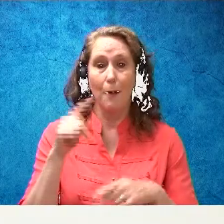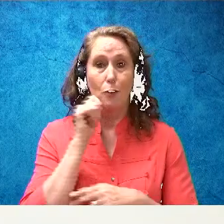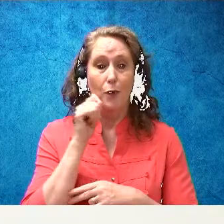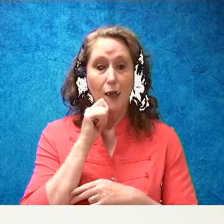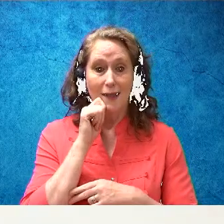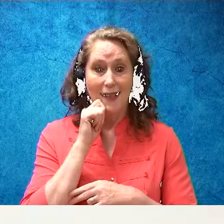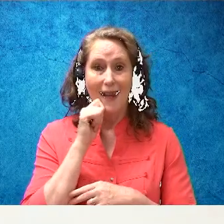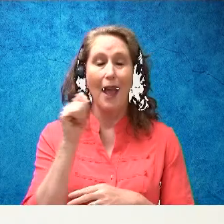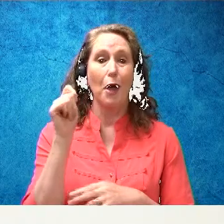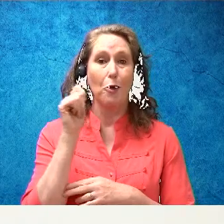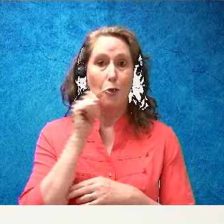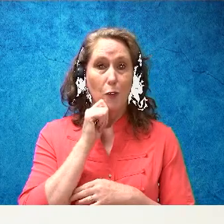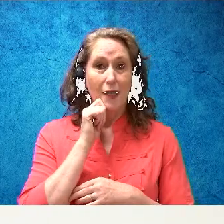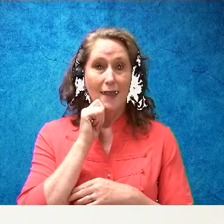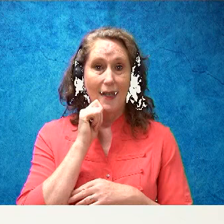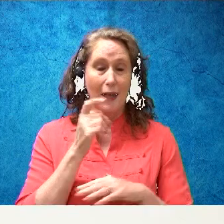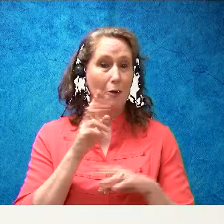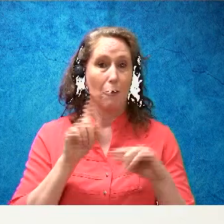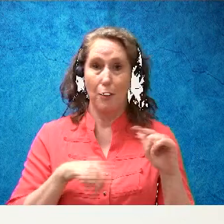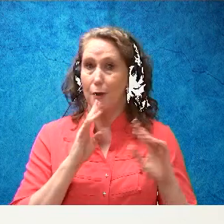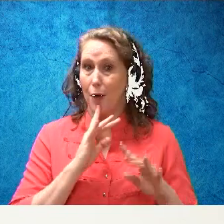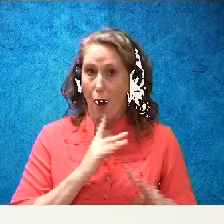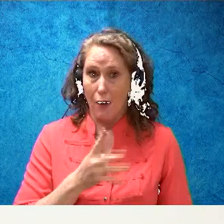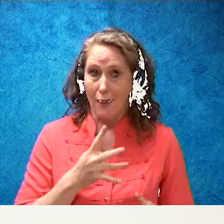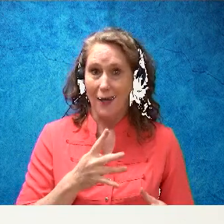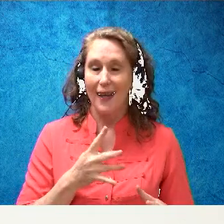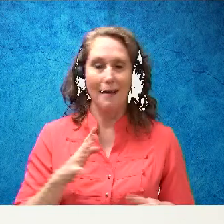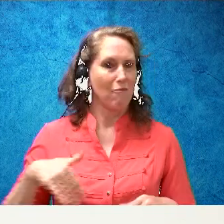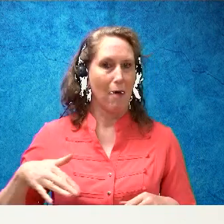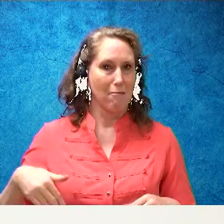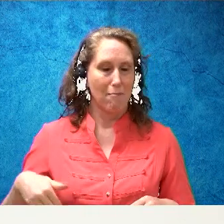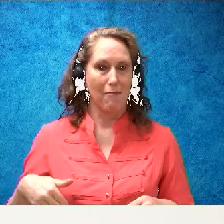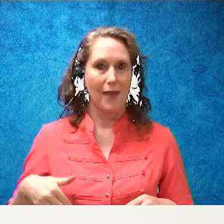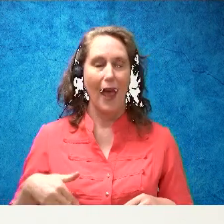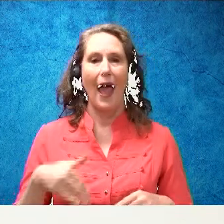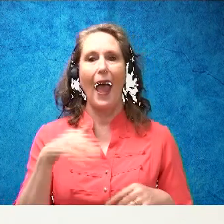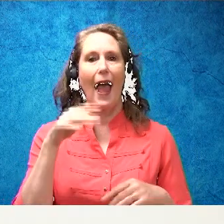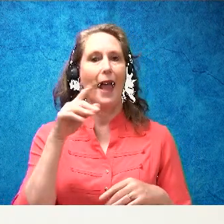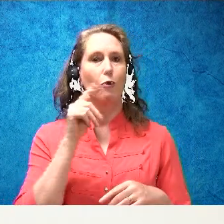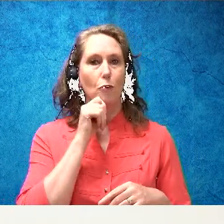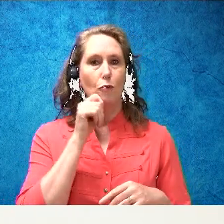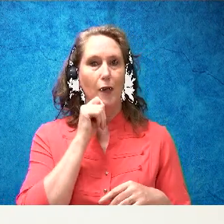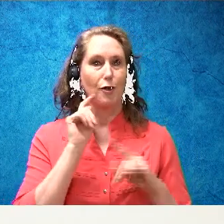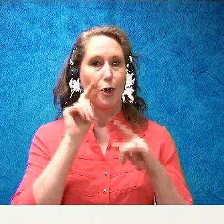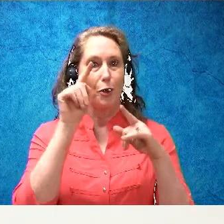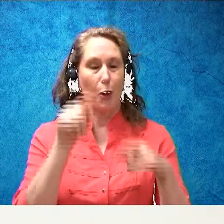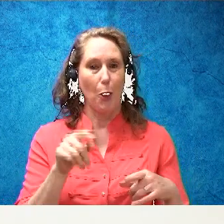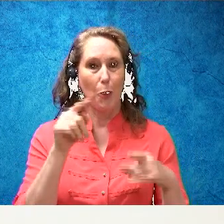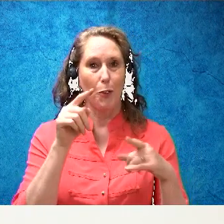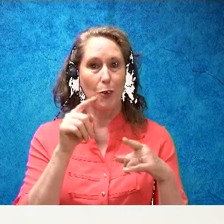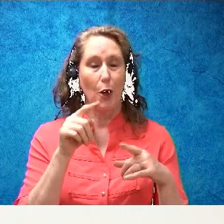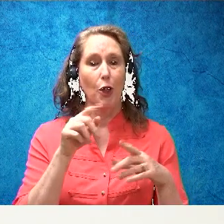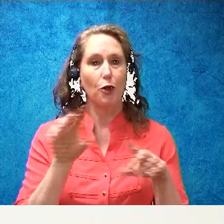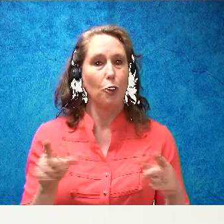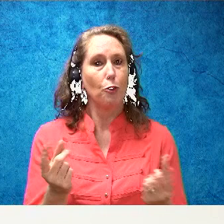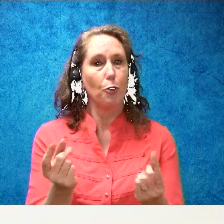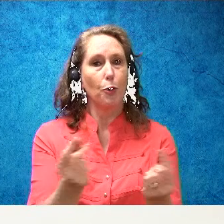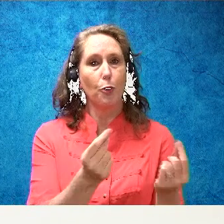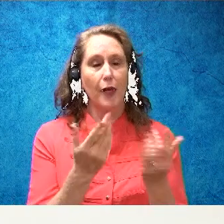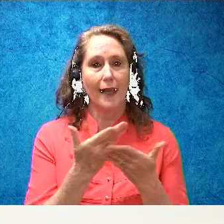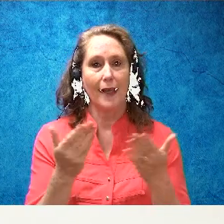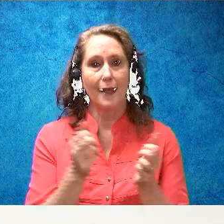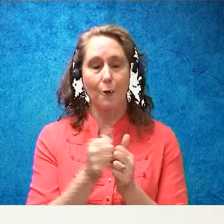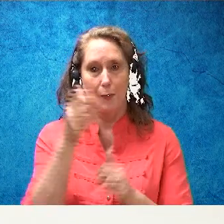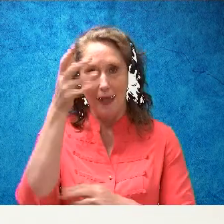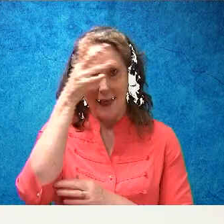errand with her daddy. And notice her dad is holding a laundry basket. So where might